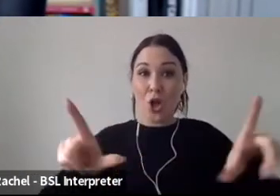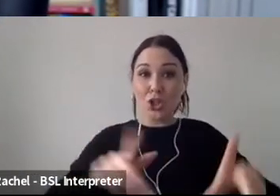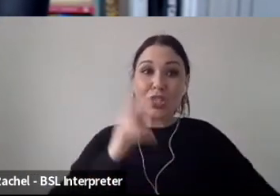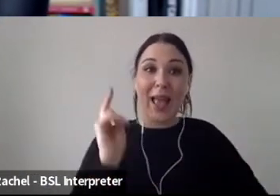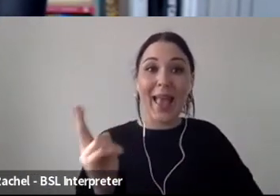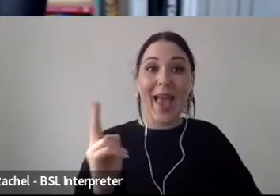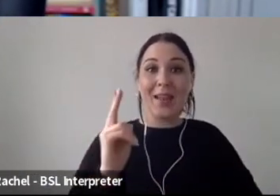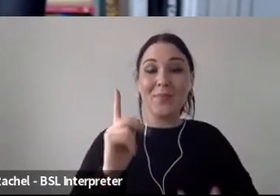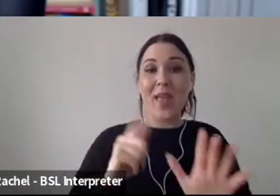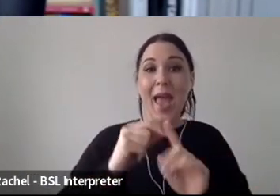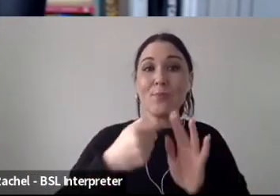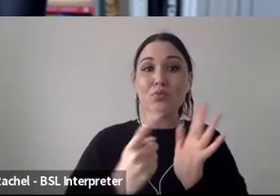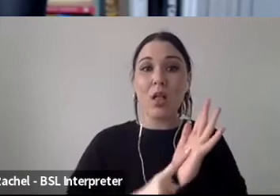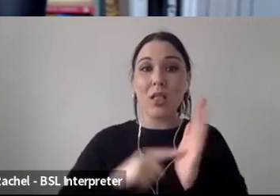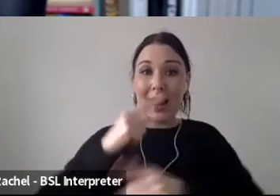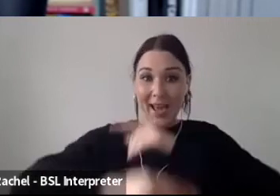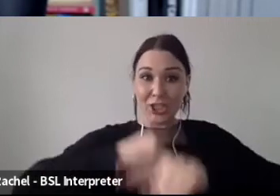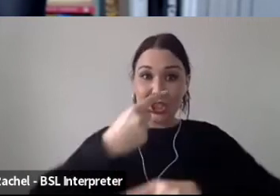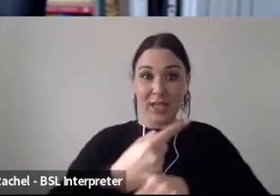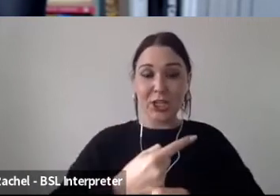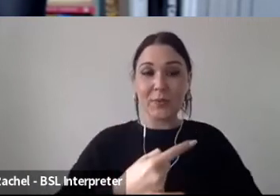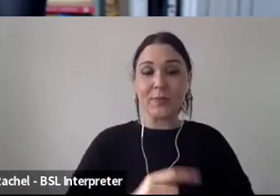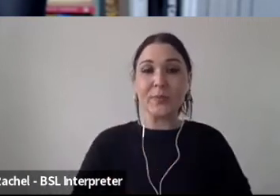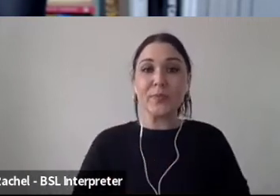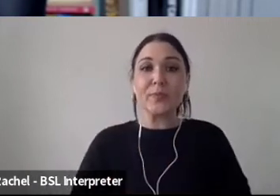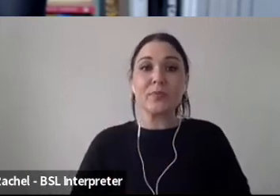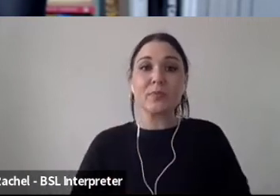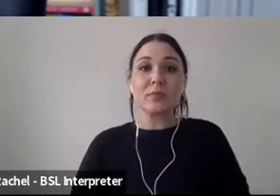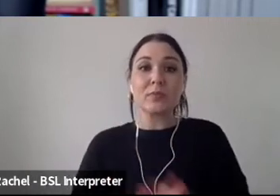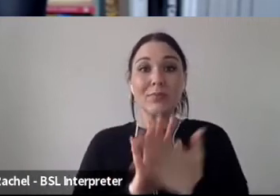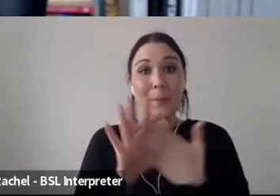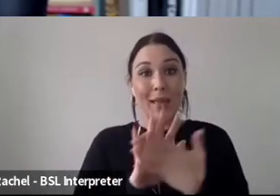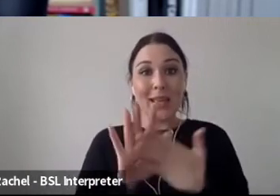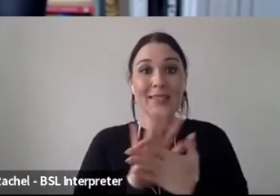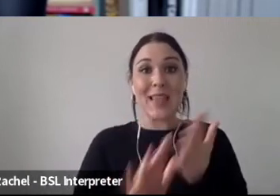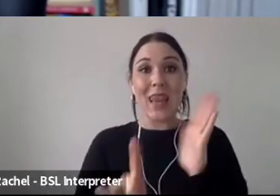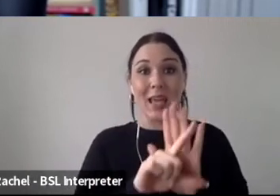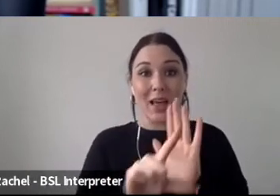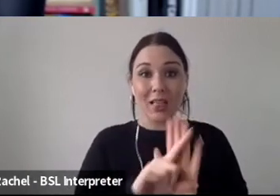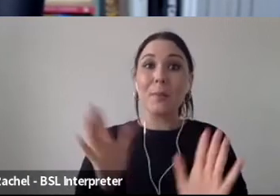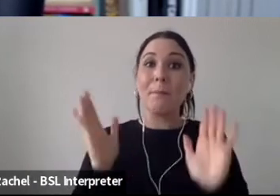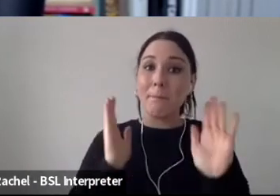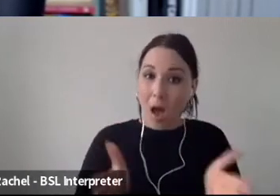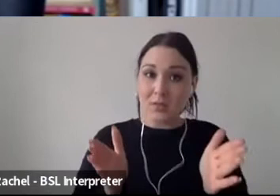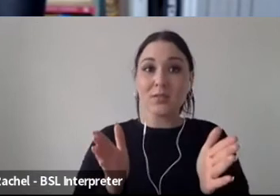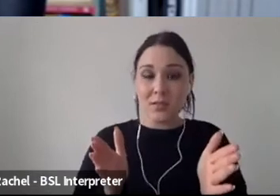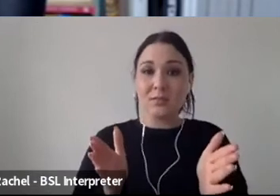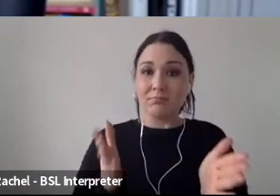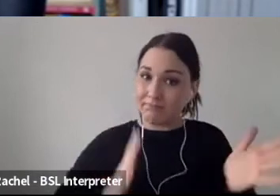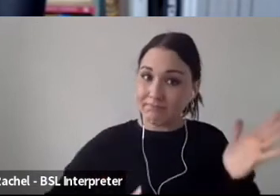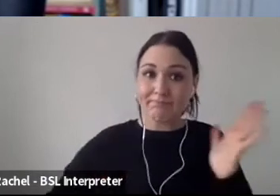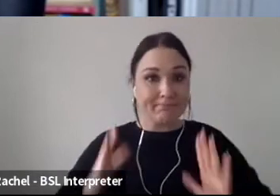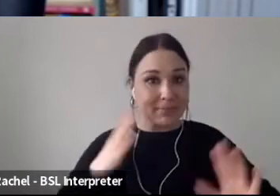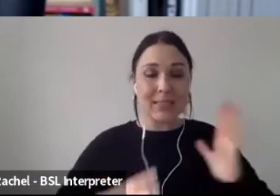next year. And what that does is it means that it is a legal requirement for anybody who